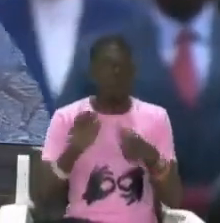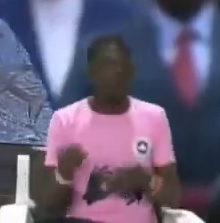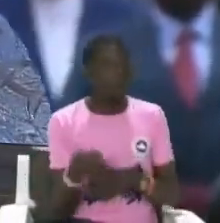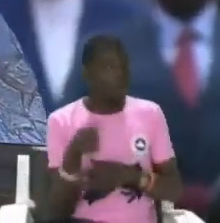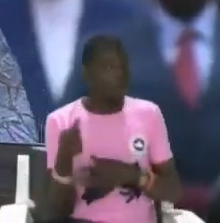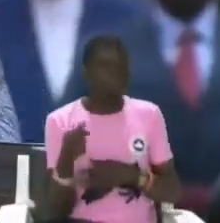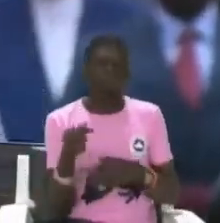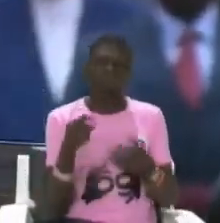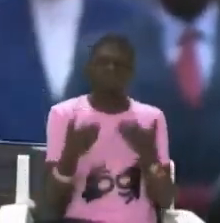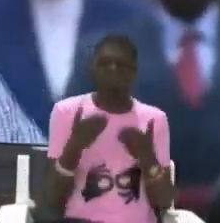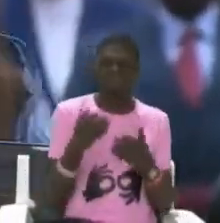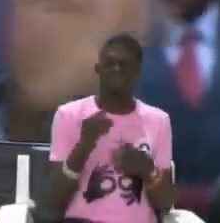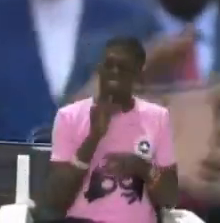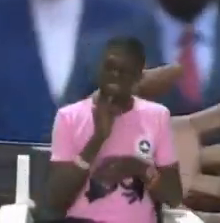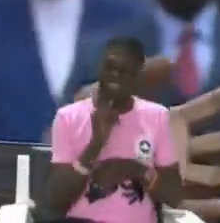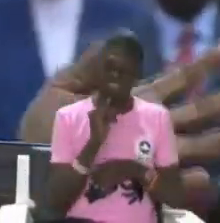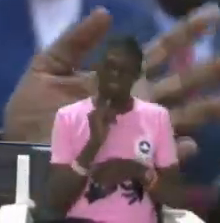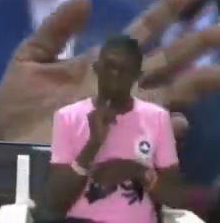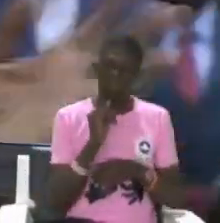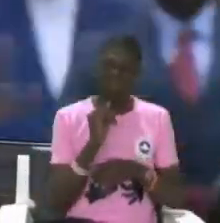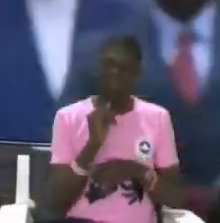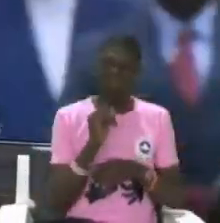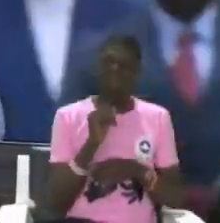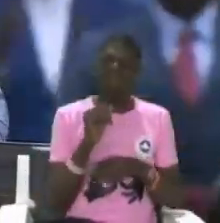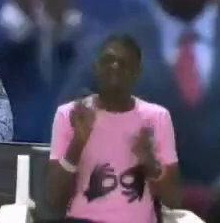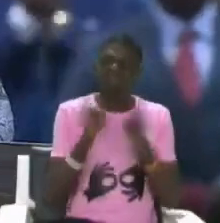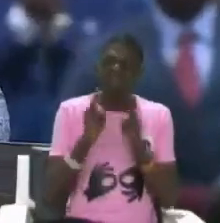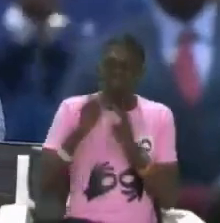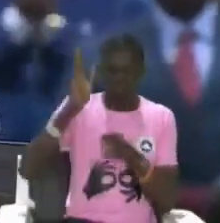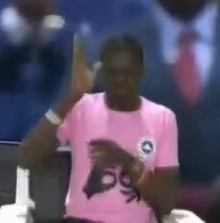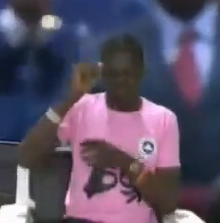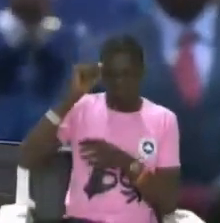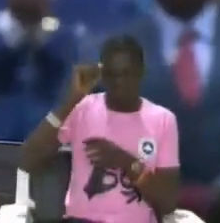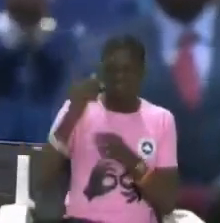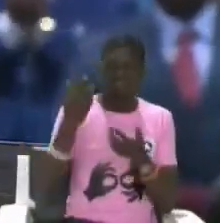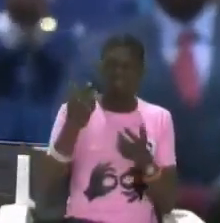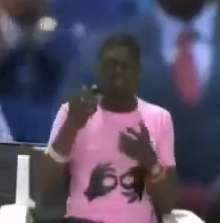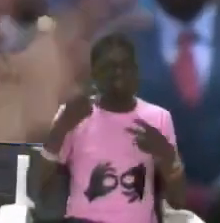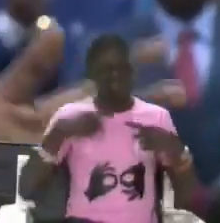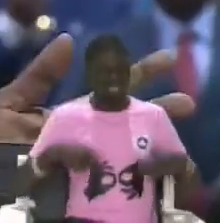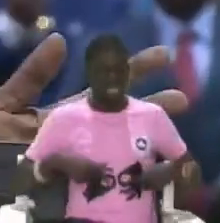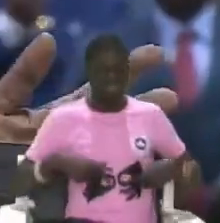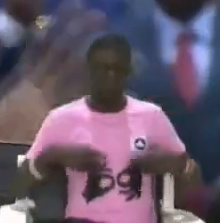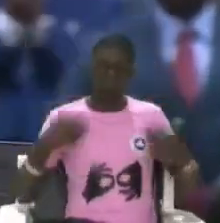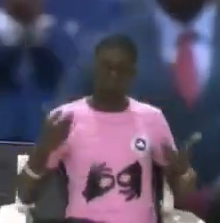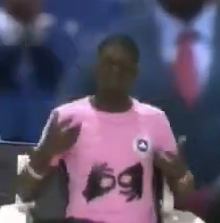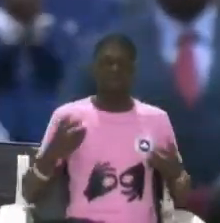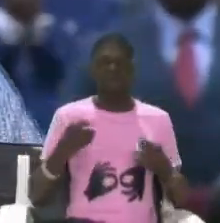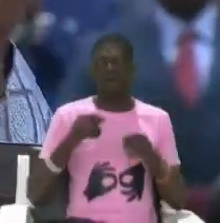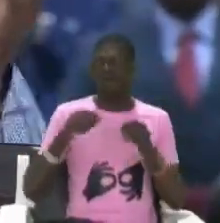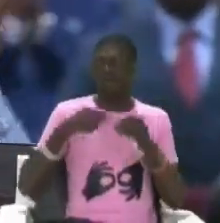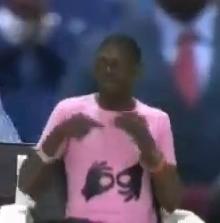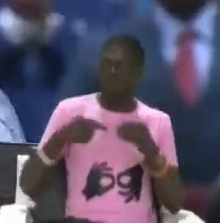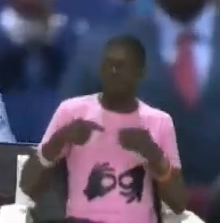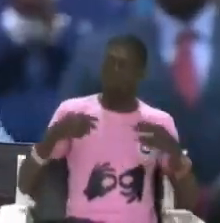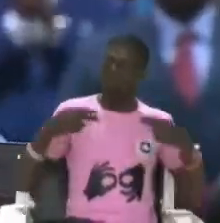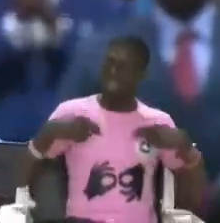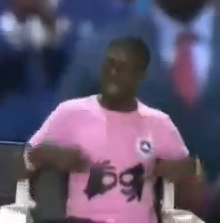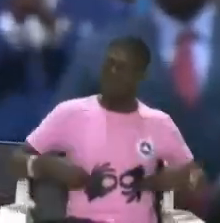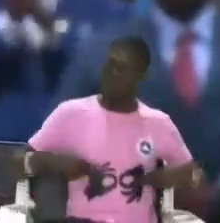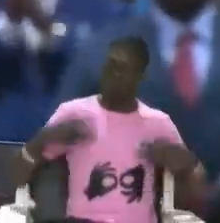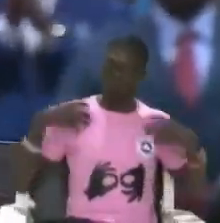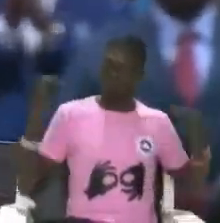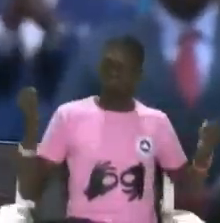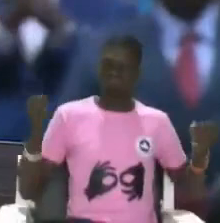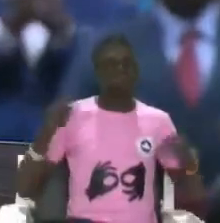socially, maybe it is physically, maybe it is mentally. Maybe it is in the area of health. Let us lift up all these challenged